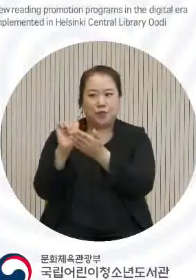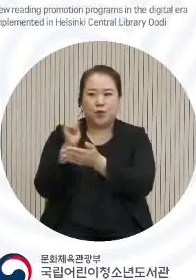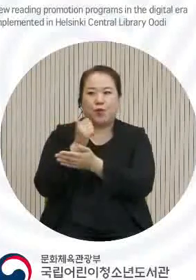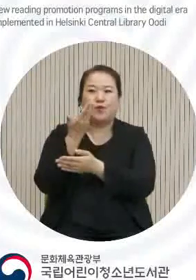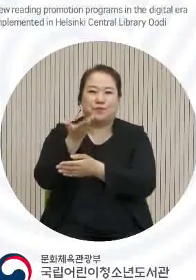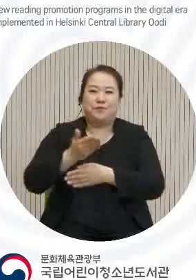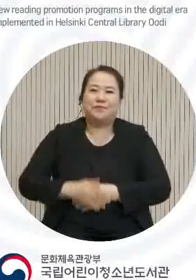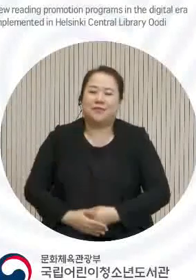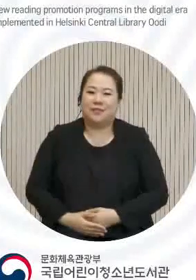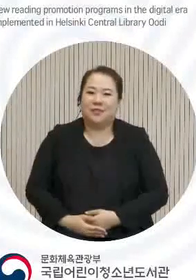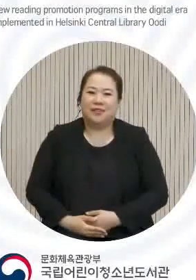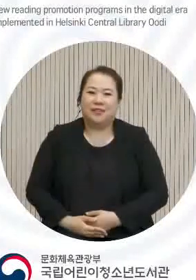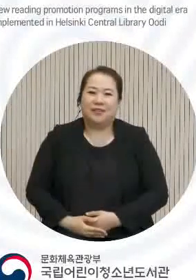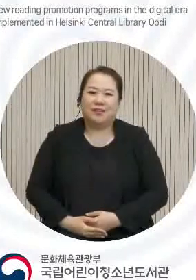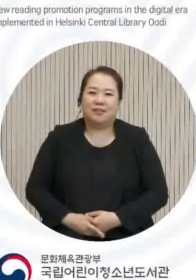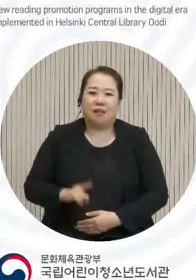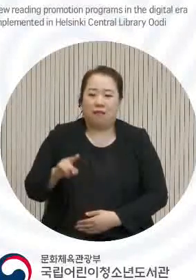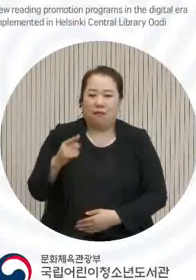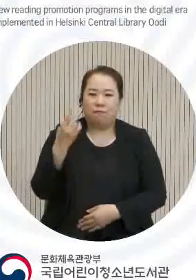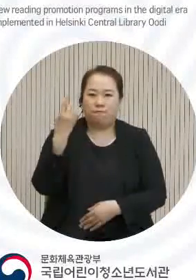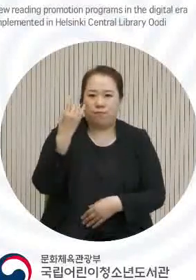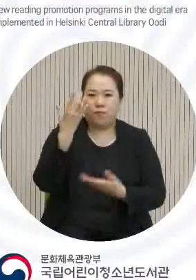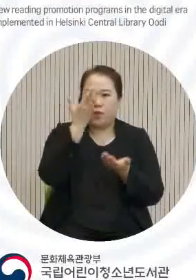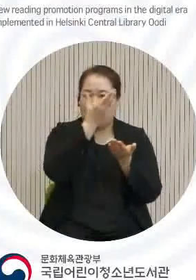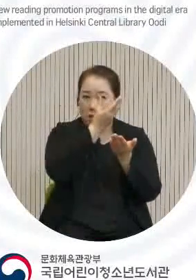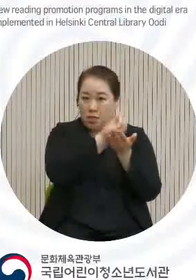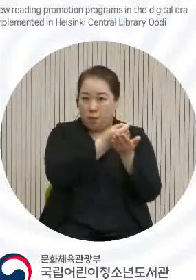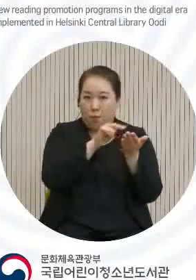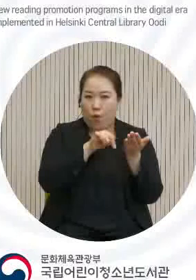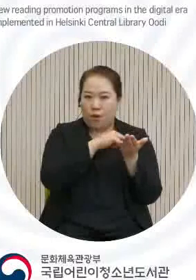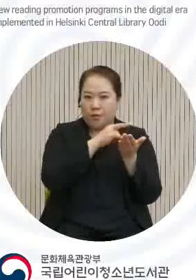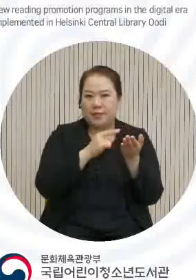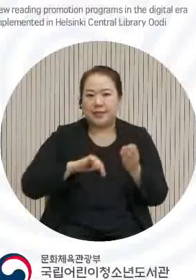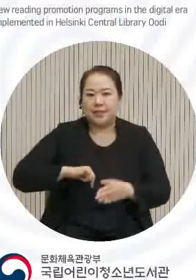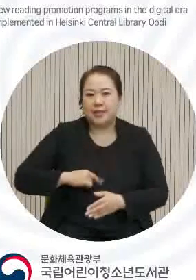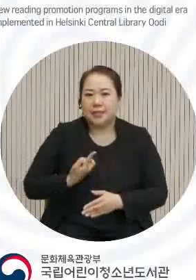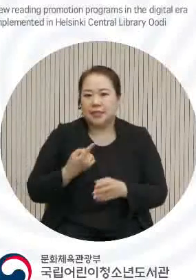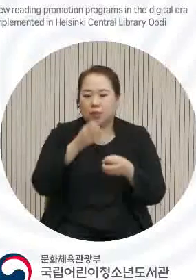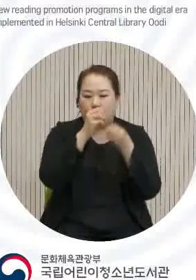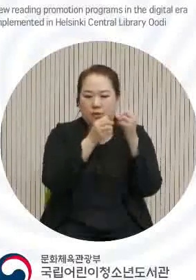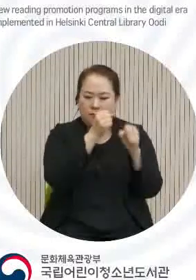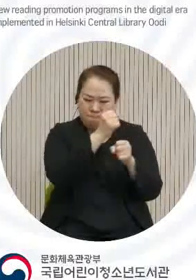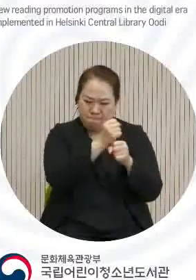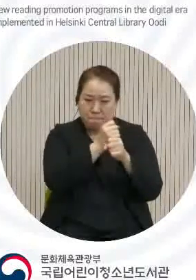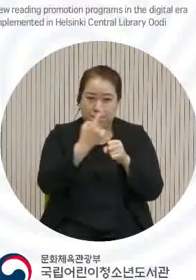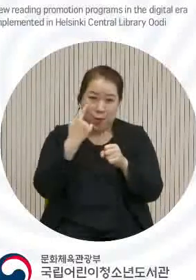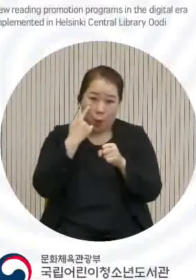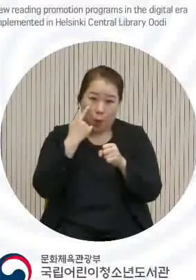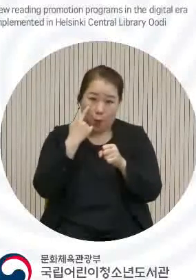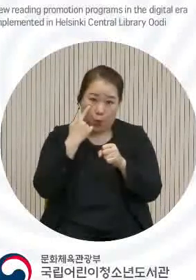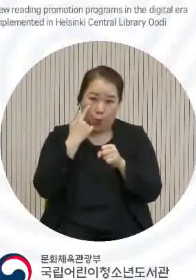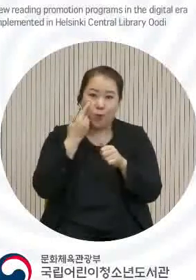using stop-motion application. Kids can work by themselves or in pairs.